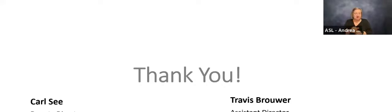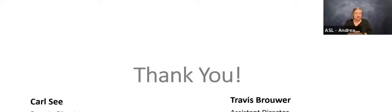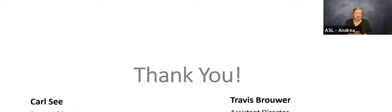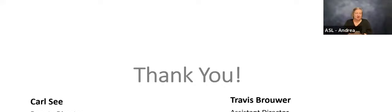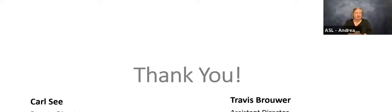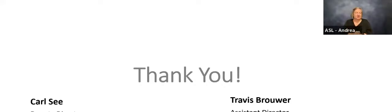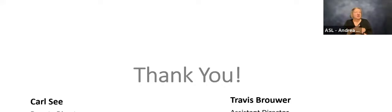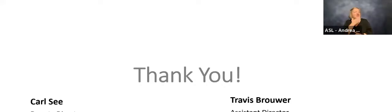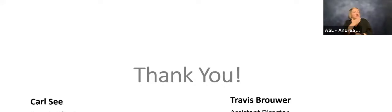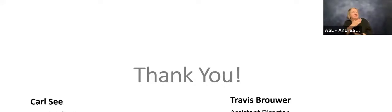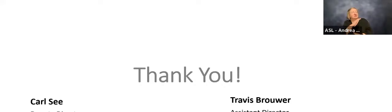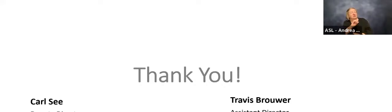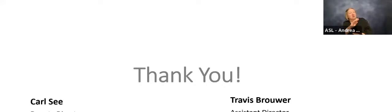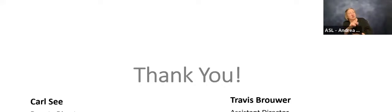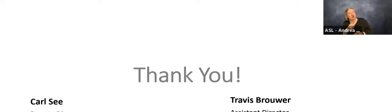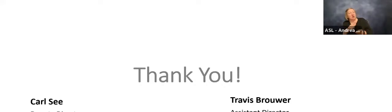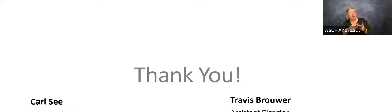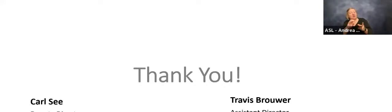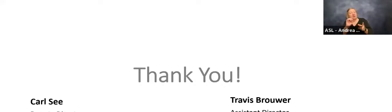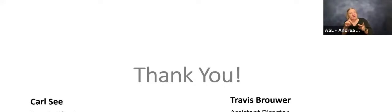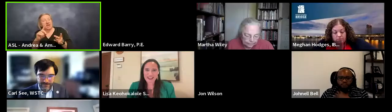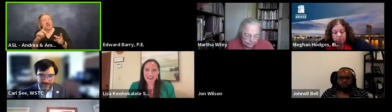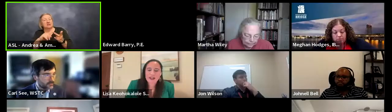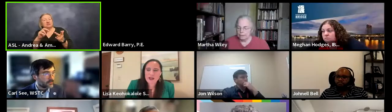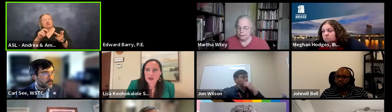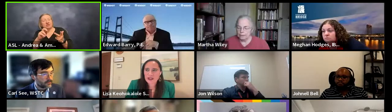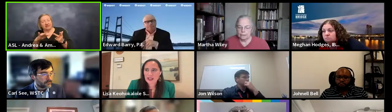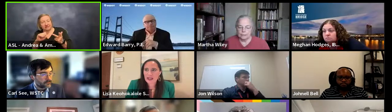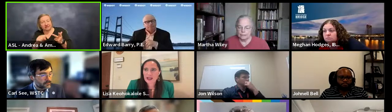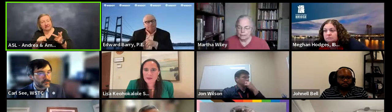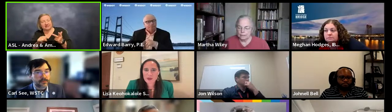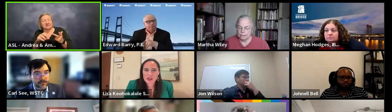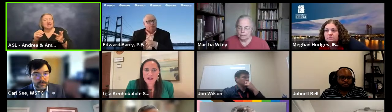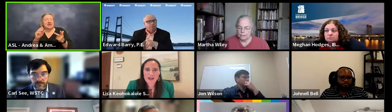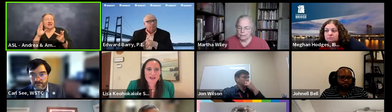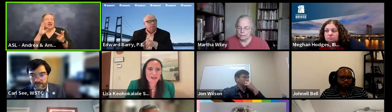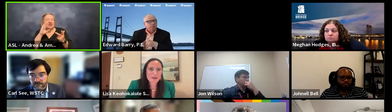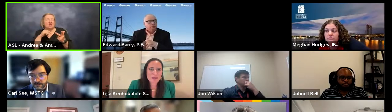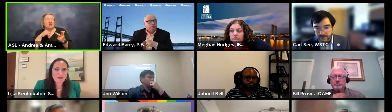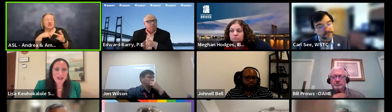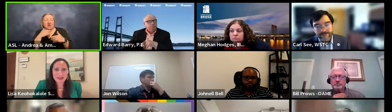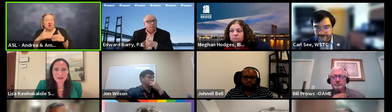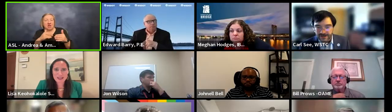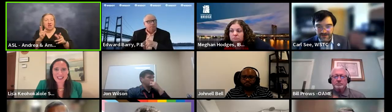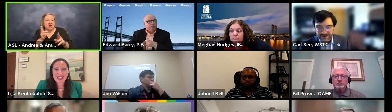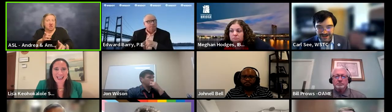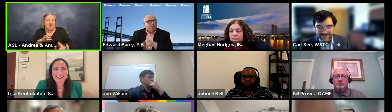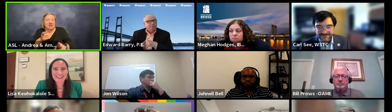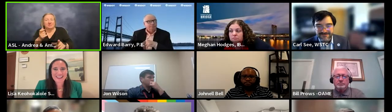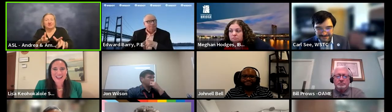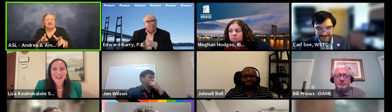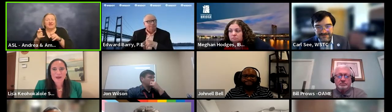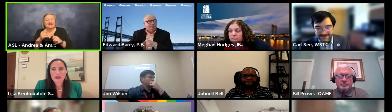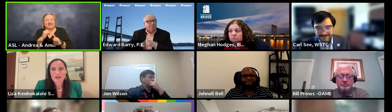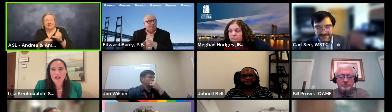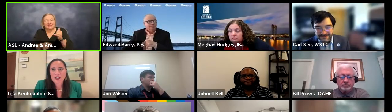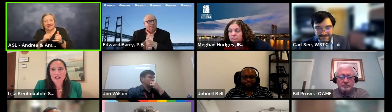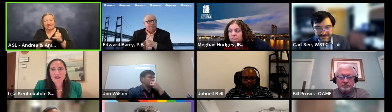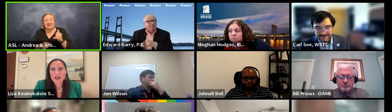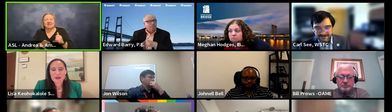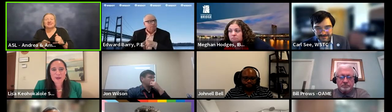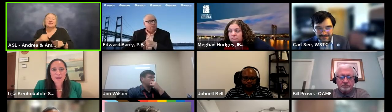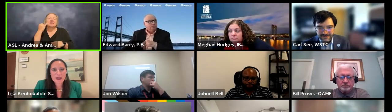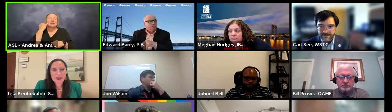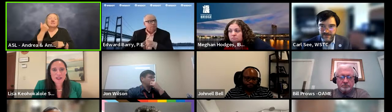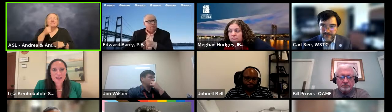thank you, Carl and Ed and Travis. And I know that I moved you along a little bit fast towards the end. If there